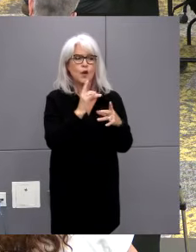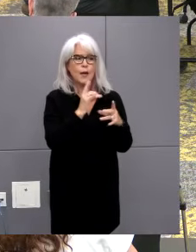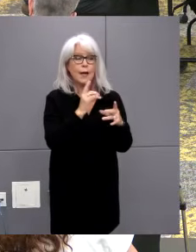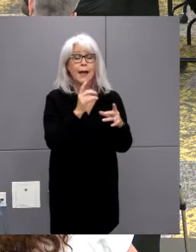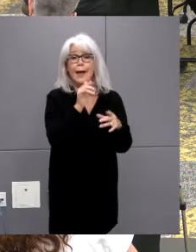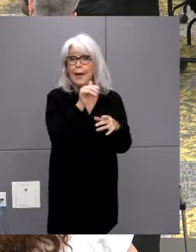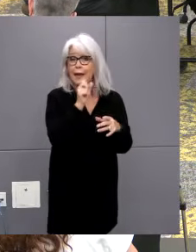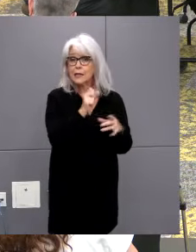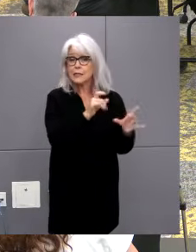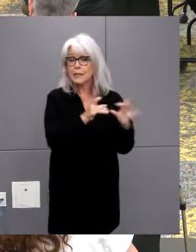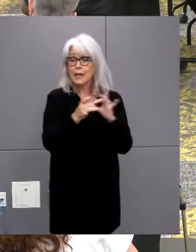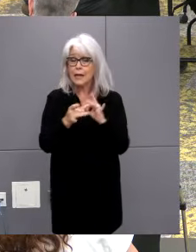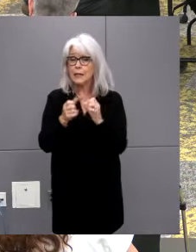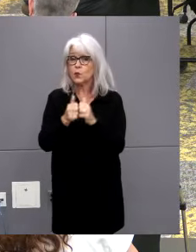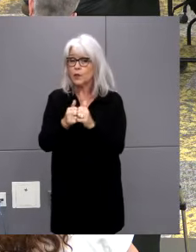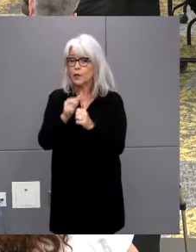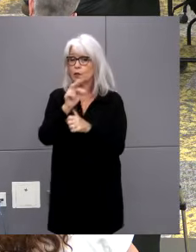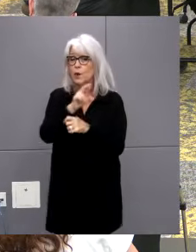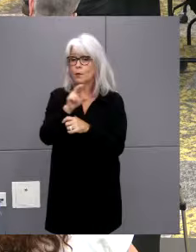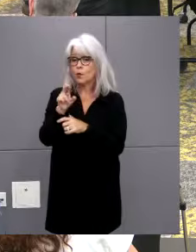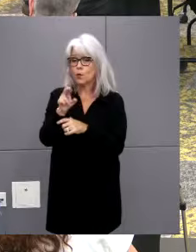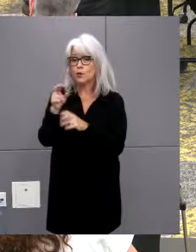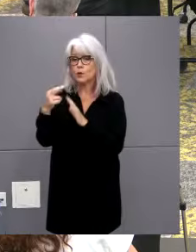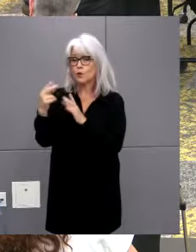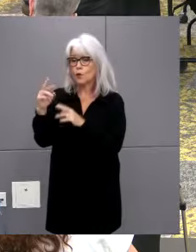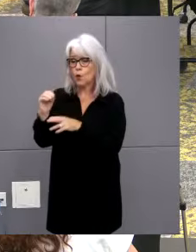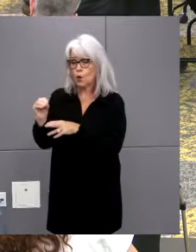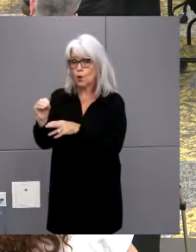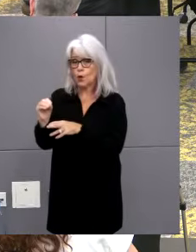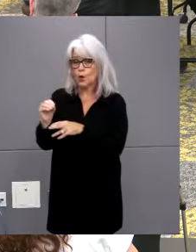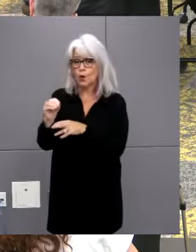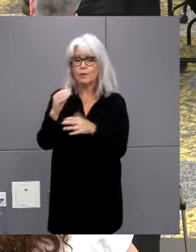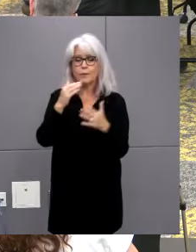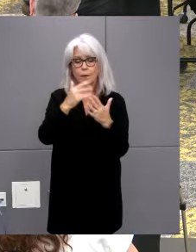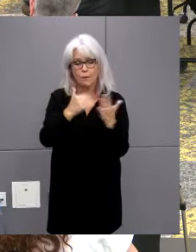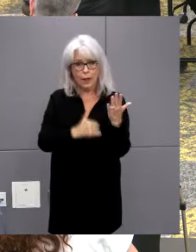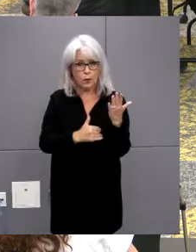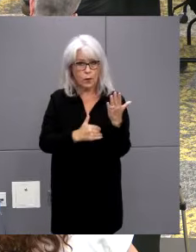to Robert Rules of Order, the following.